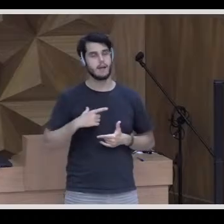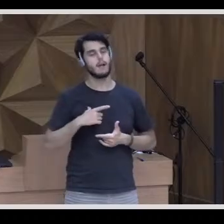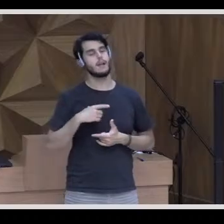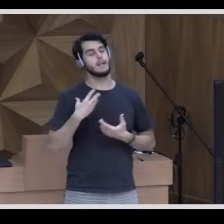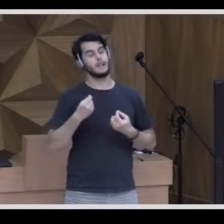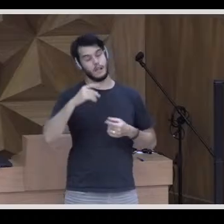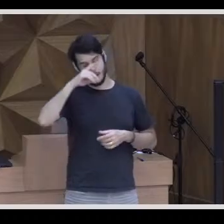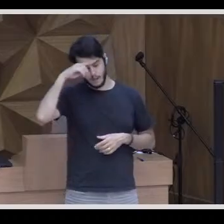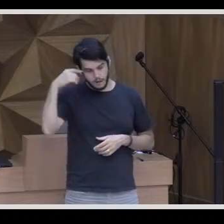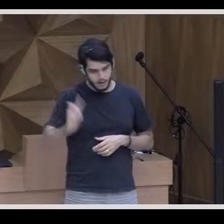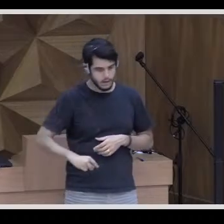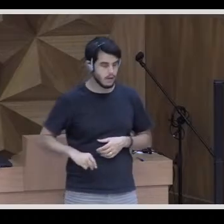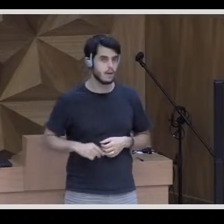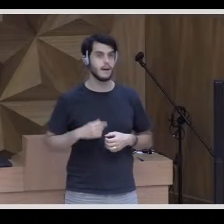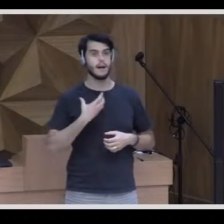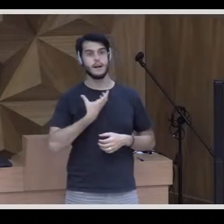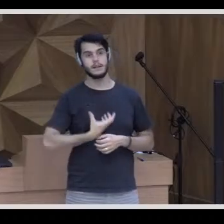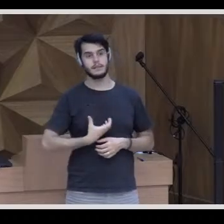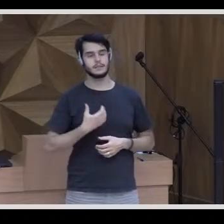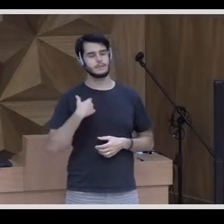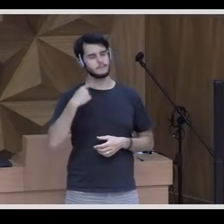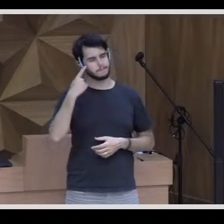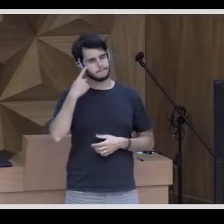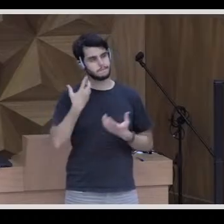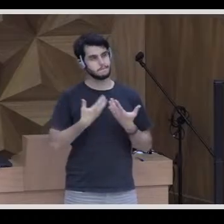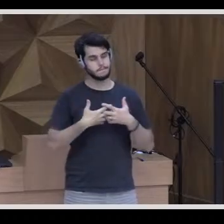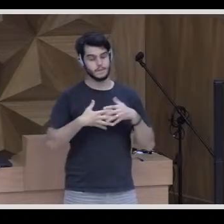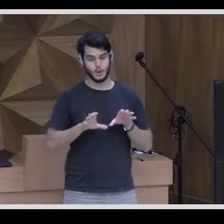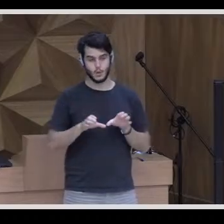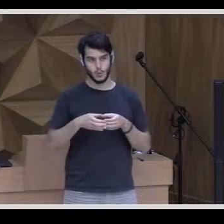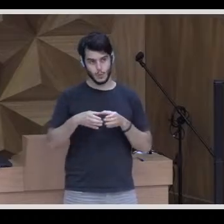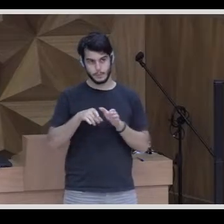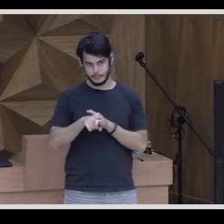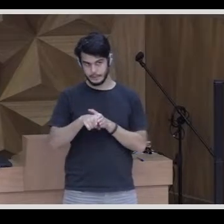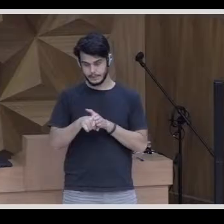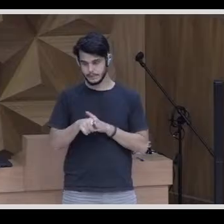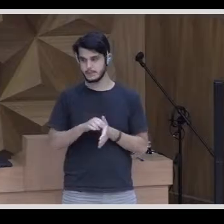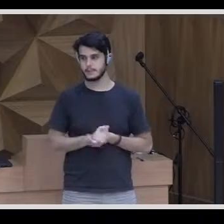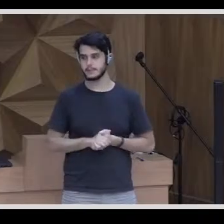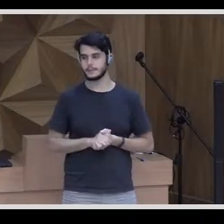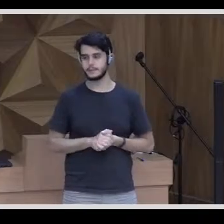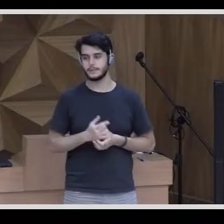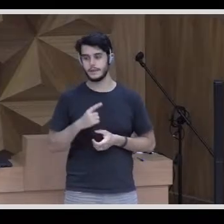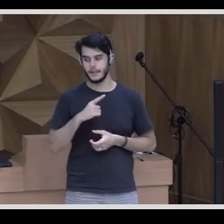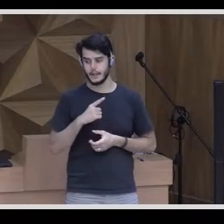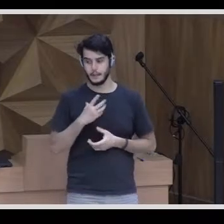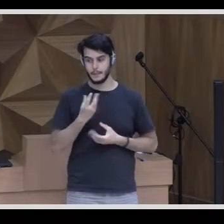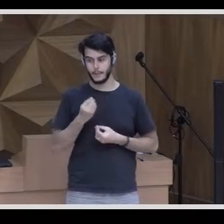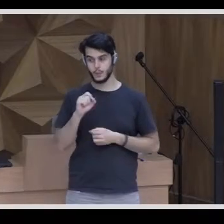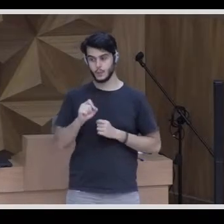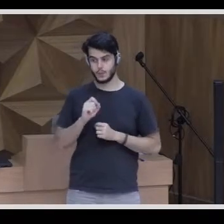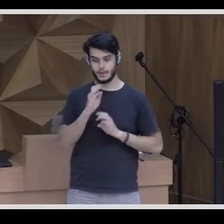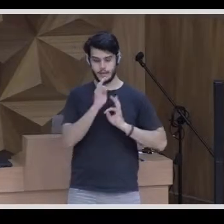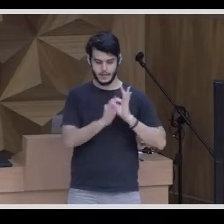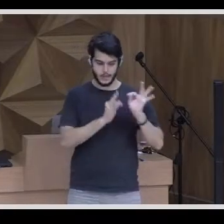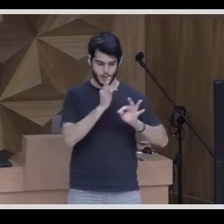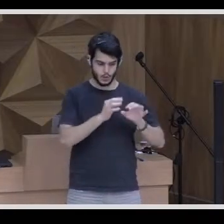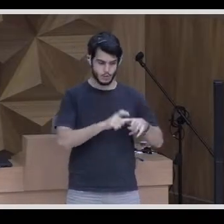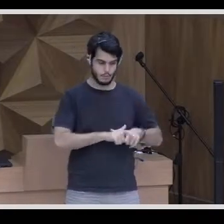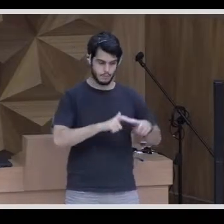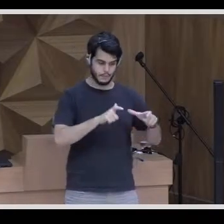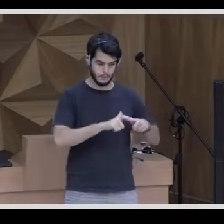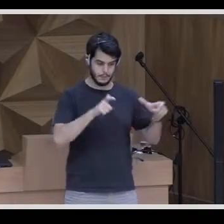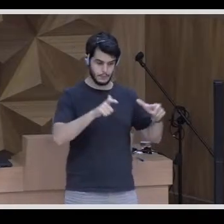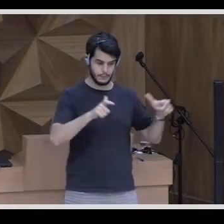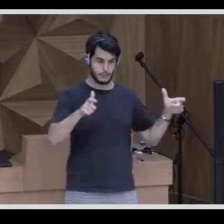two things. It was like, well, there's now this proliferation of fairly cheap wearable technology. There's an